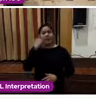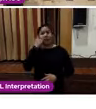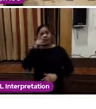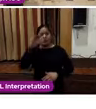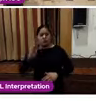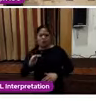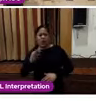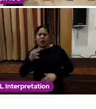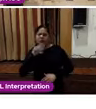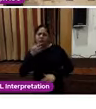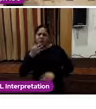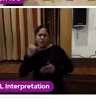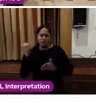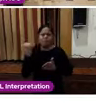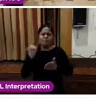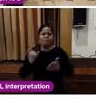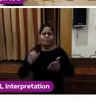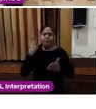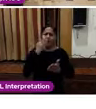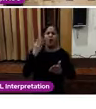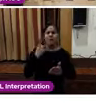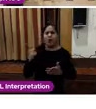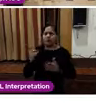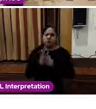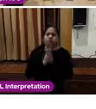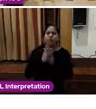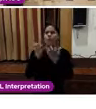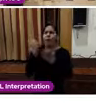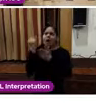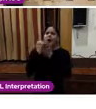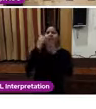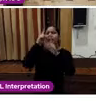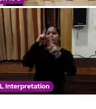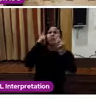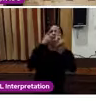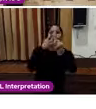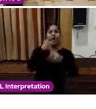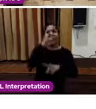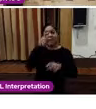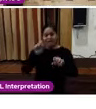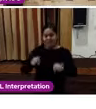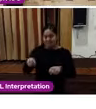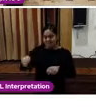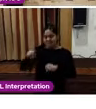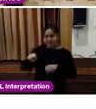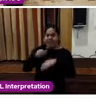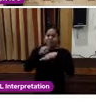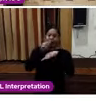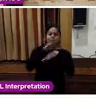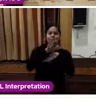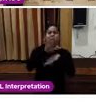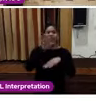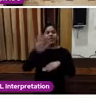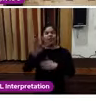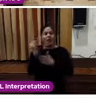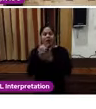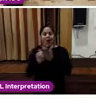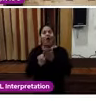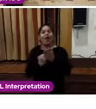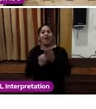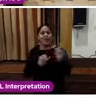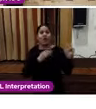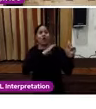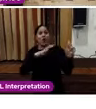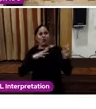or talented or just really enjoys pursuing art, they can submit their art to the Congressional Art